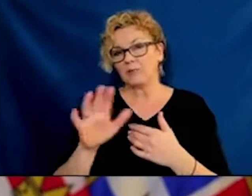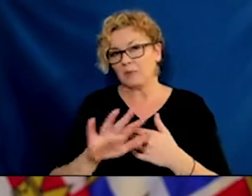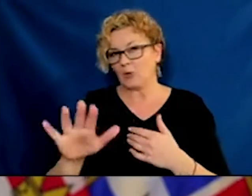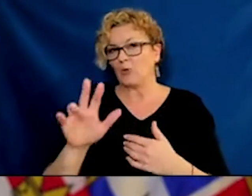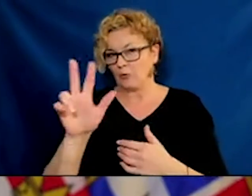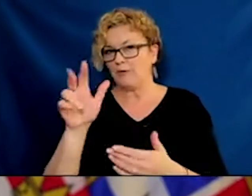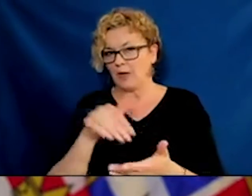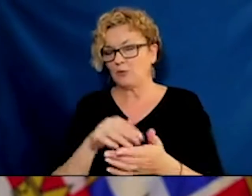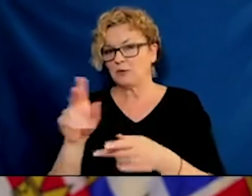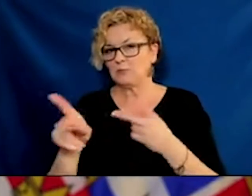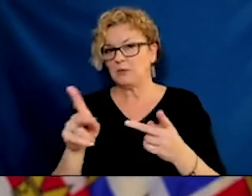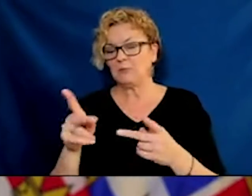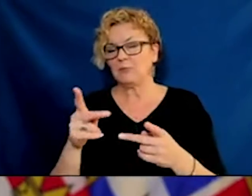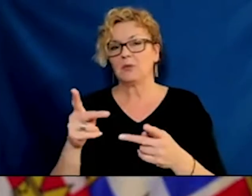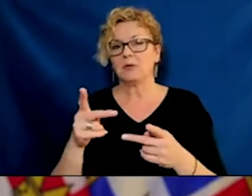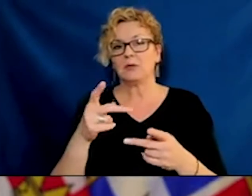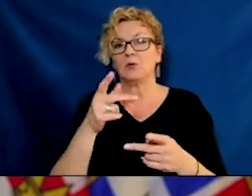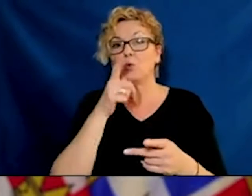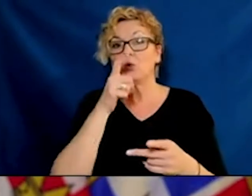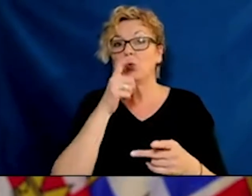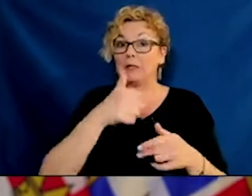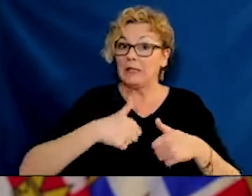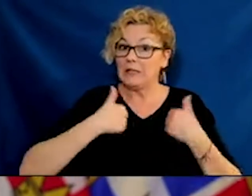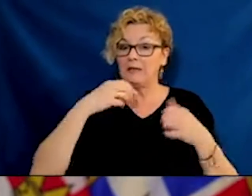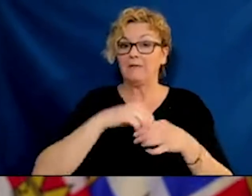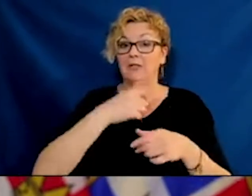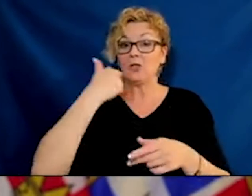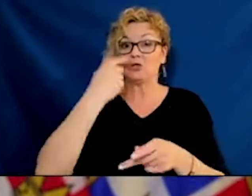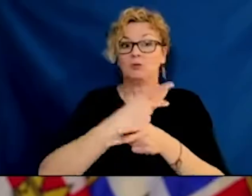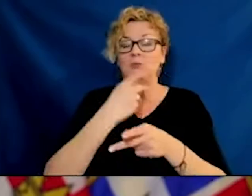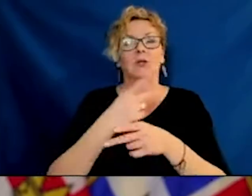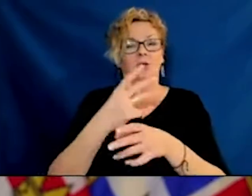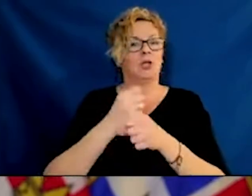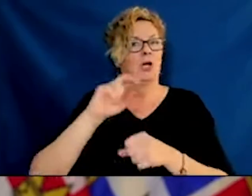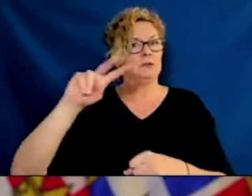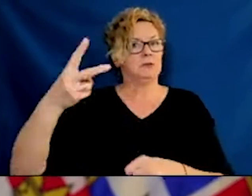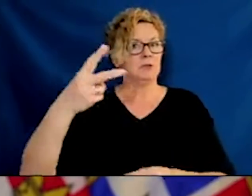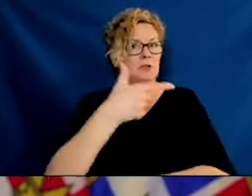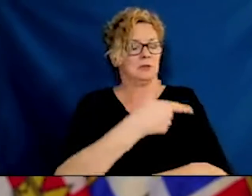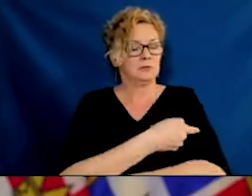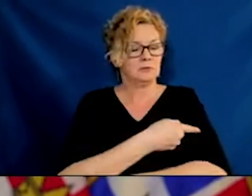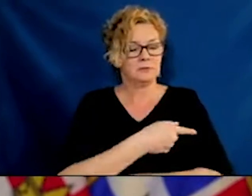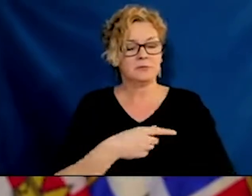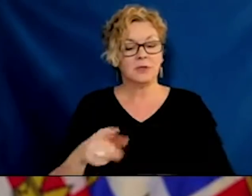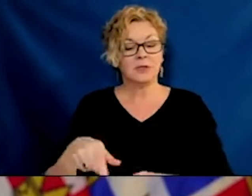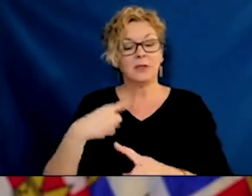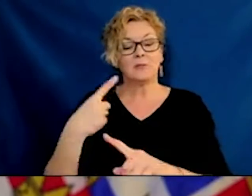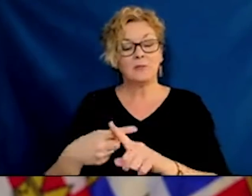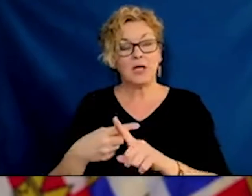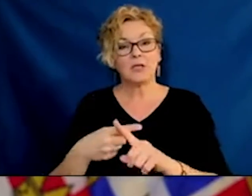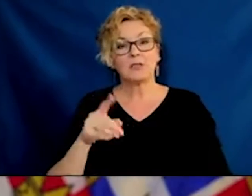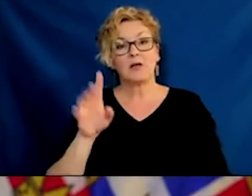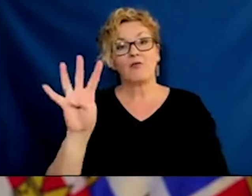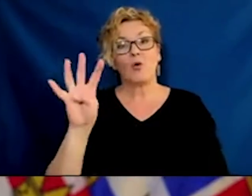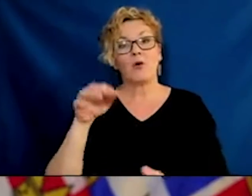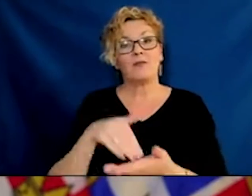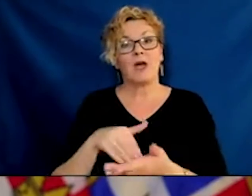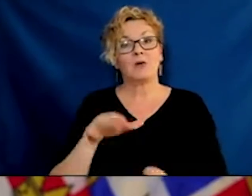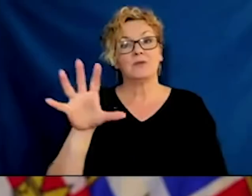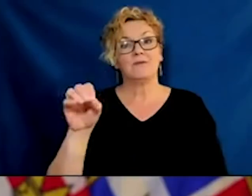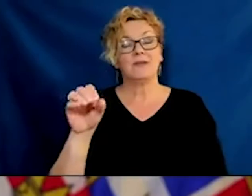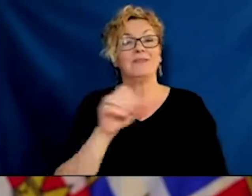2. In addition, we've immunized 4,050 staff who work in assisted living